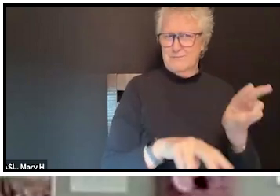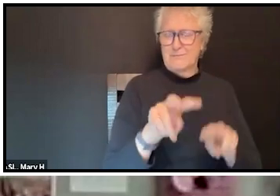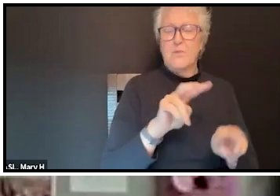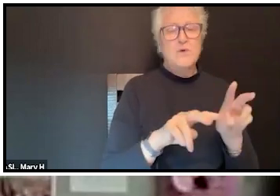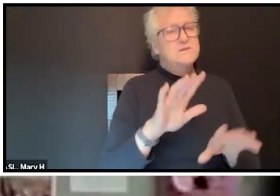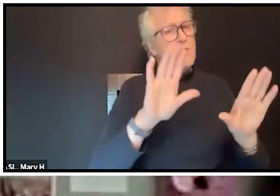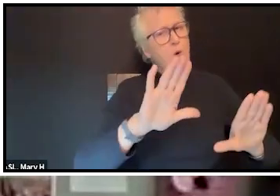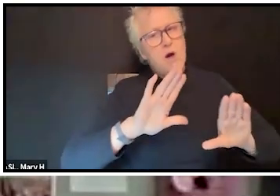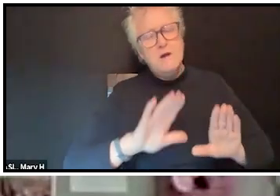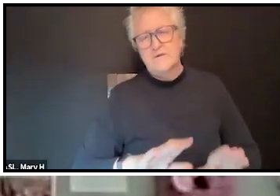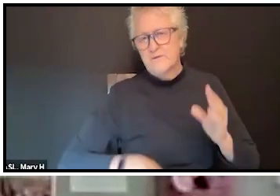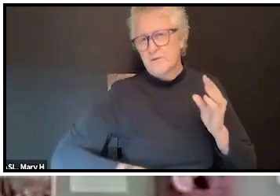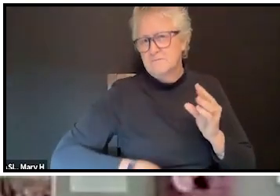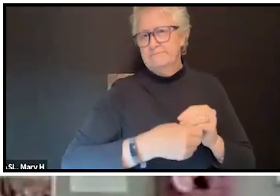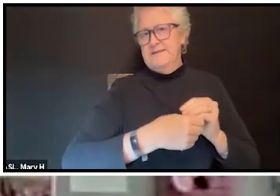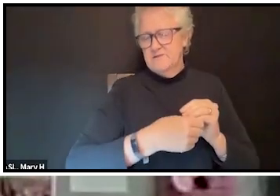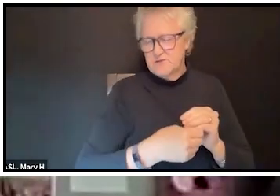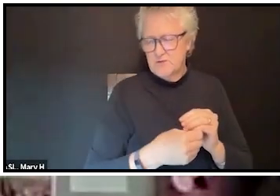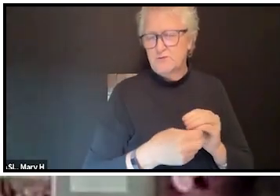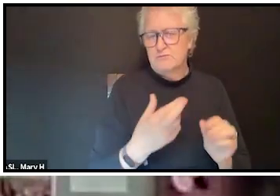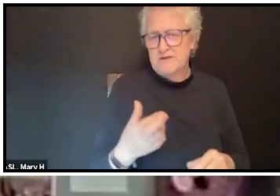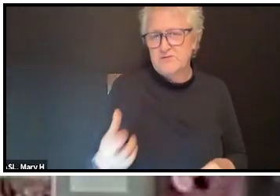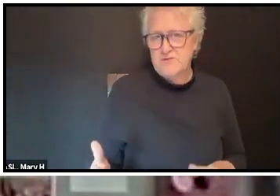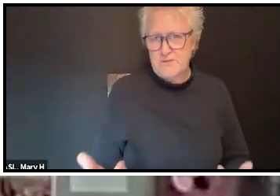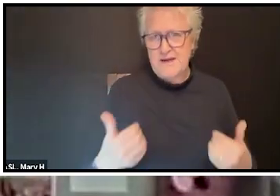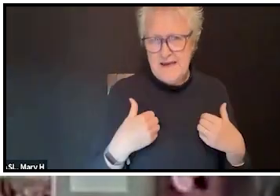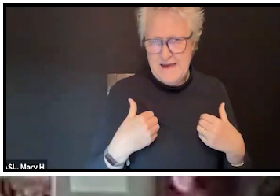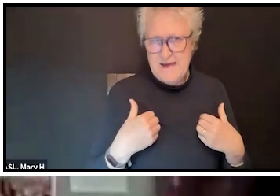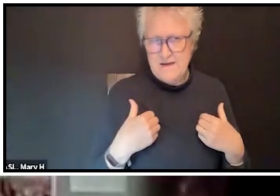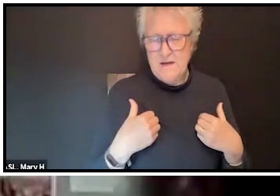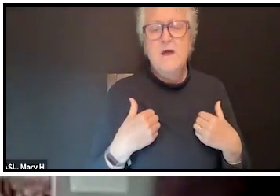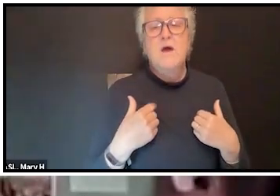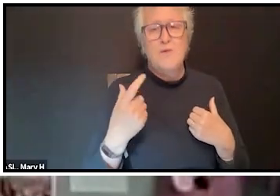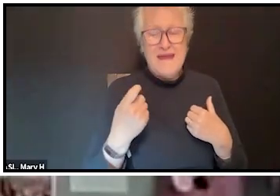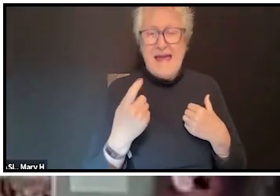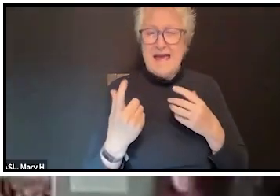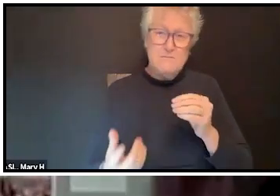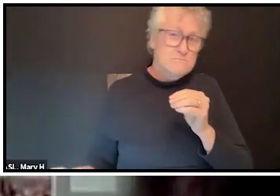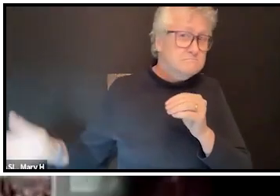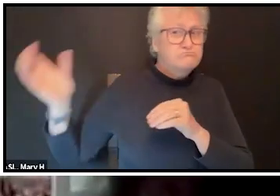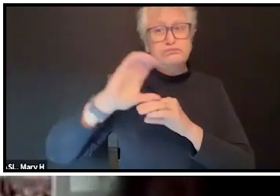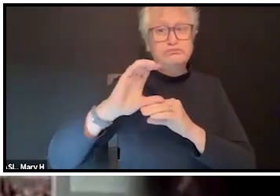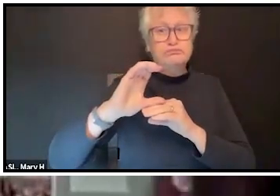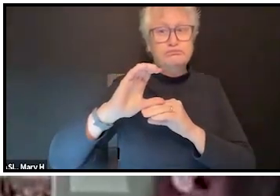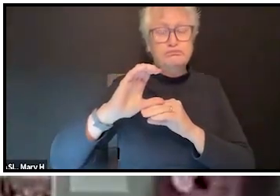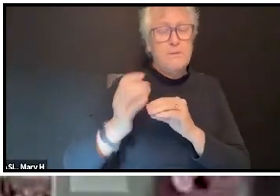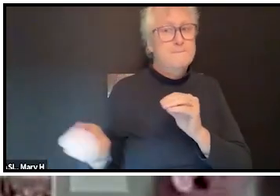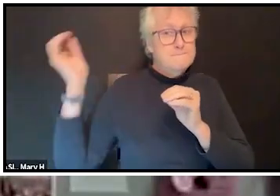additional 1,045 views of those trainings, and we were able to collect 92